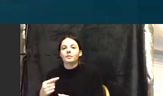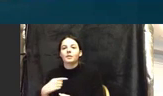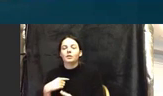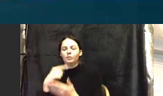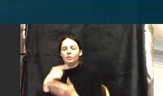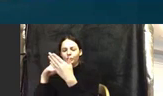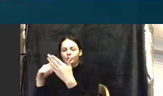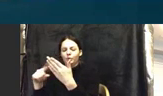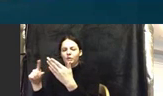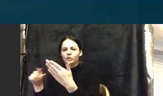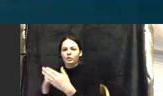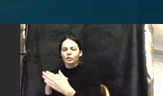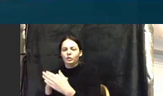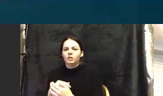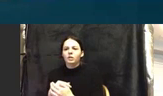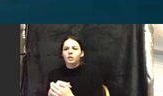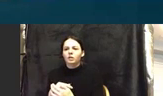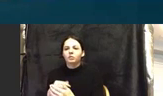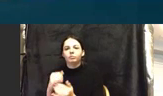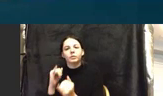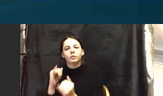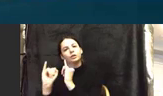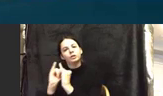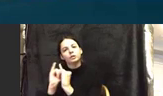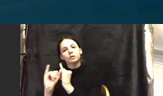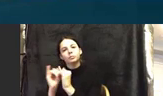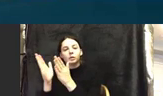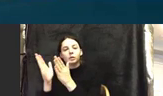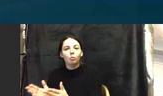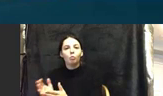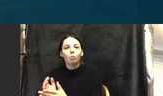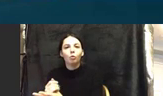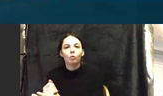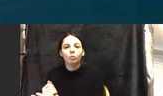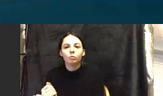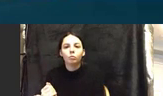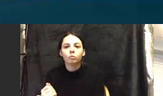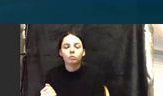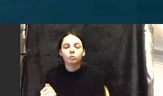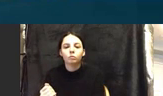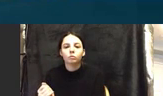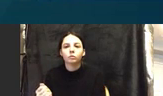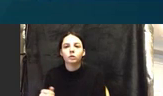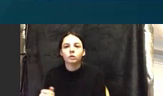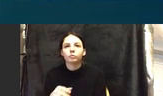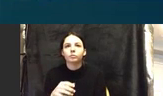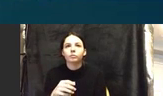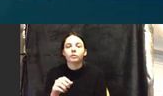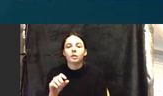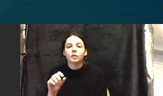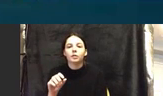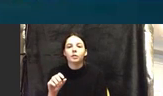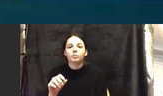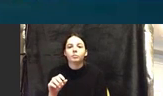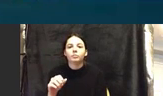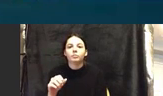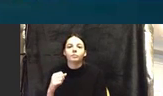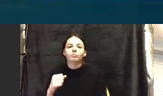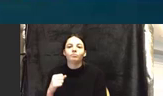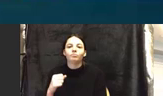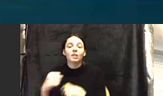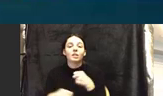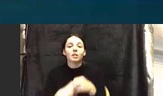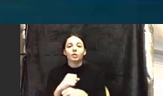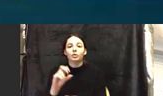interviewing Israelis and interviewing Palestinians. It was 2015, but all I could focus on was my